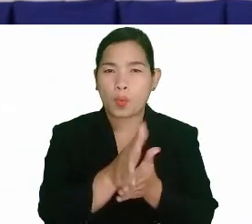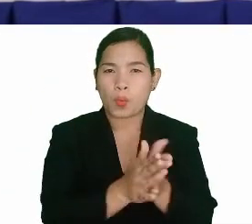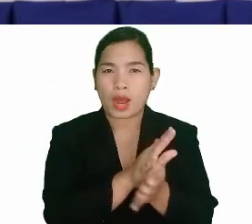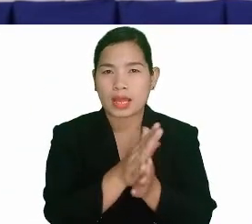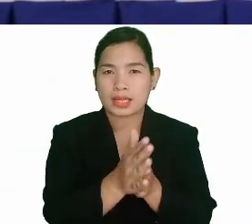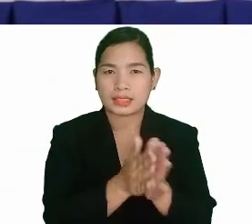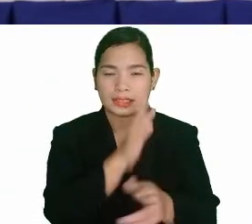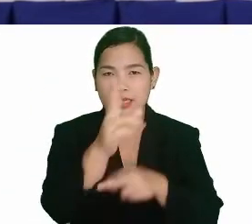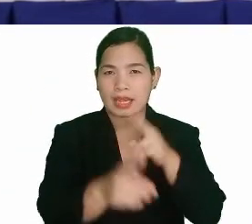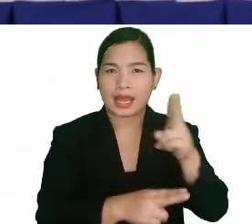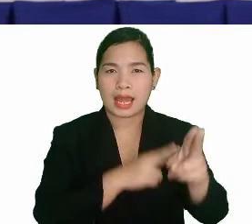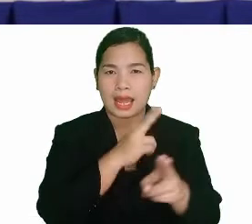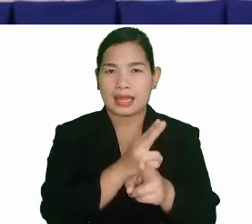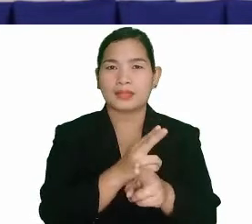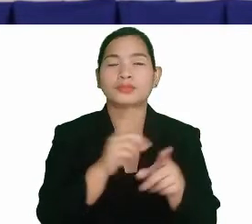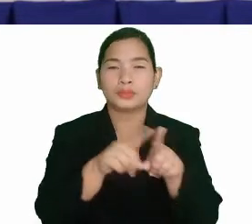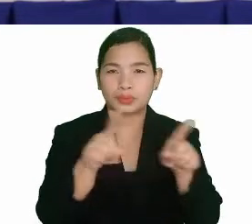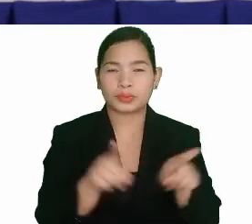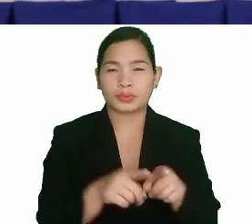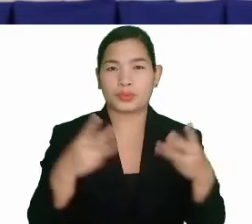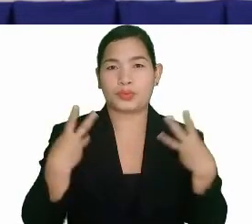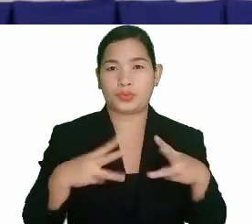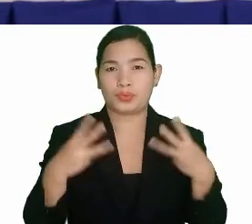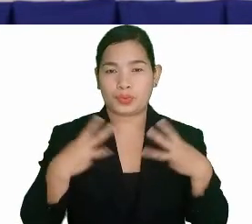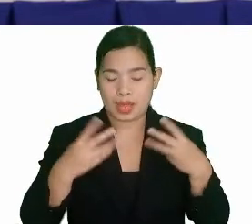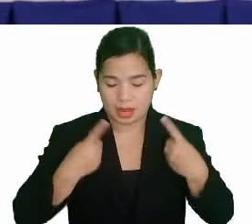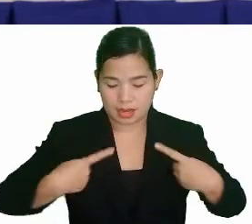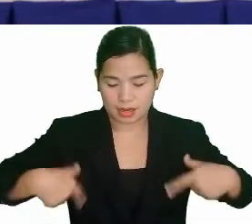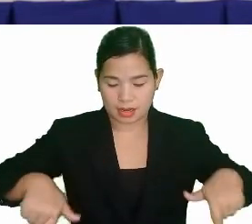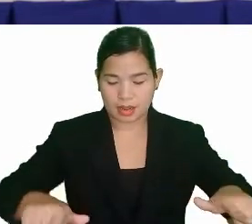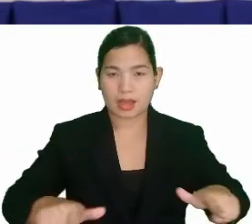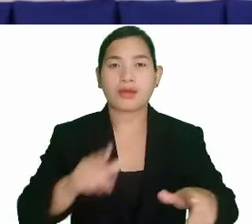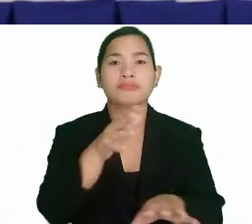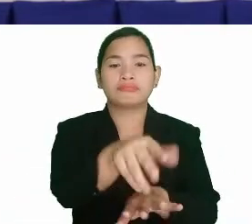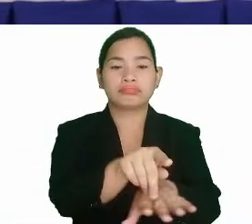proper laboratory gowns, gloves, or goggles,